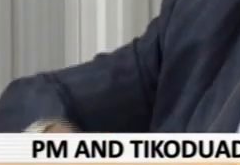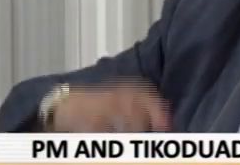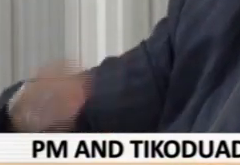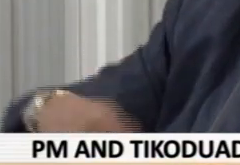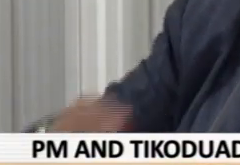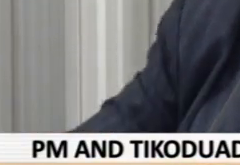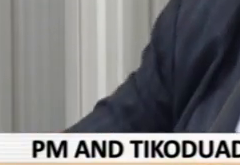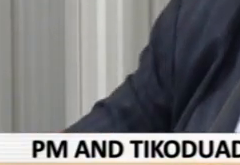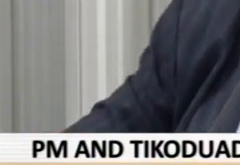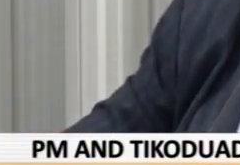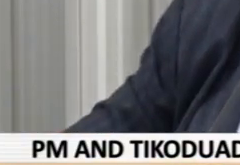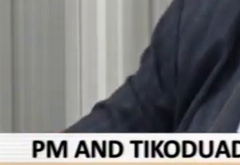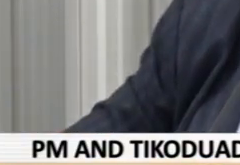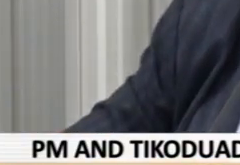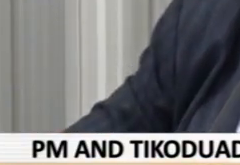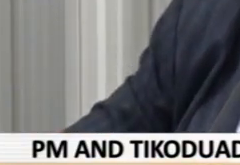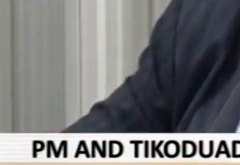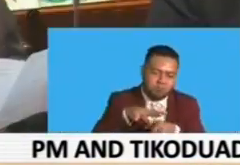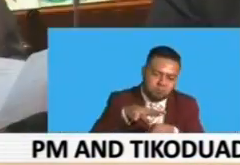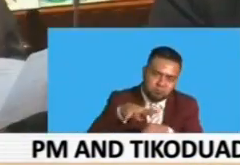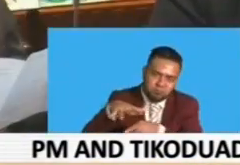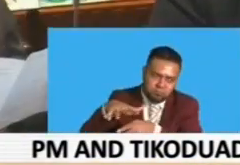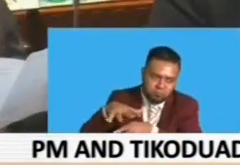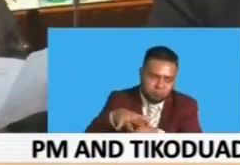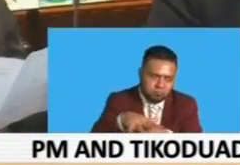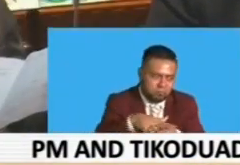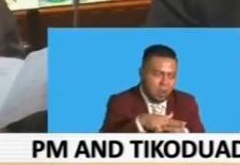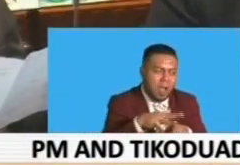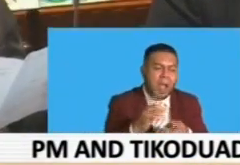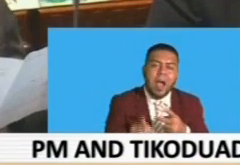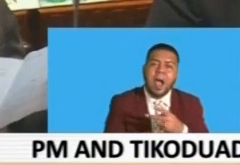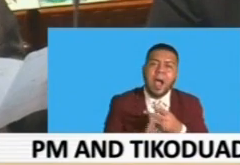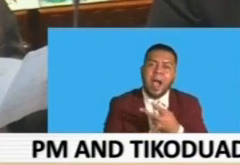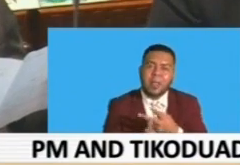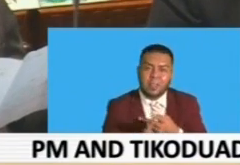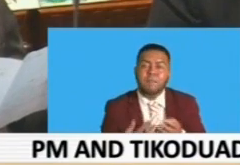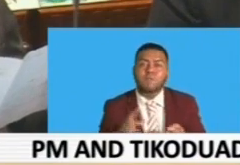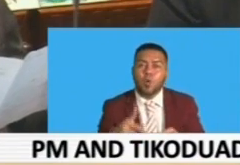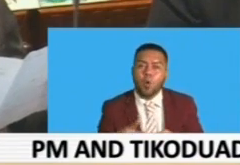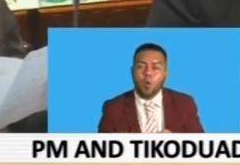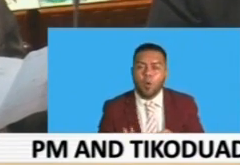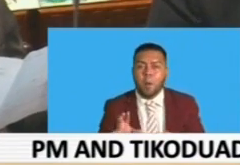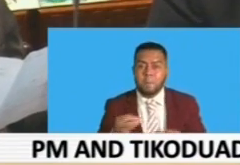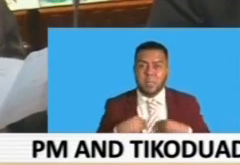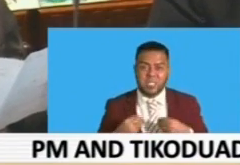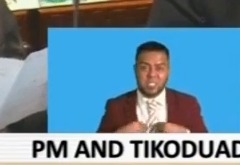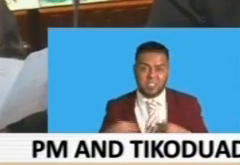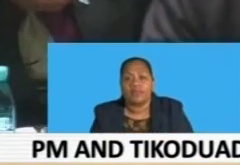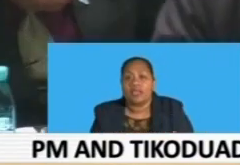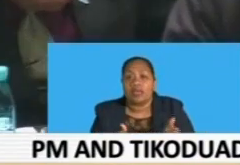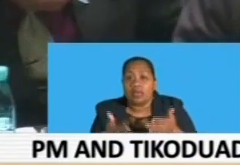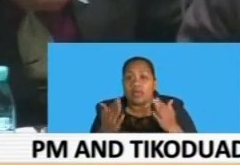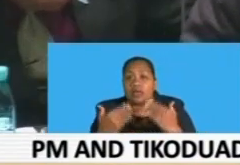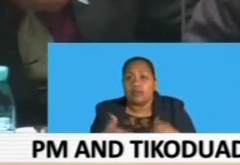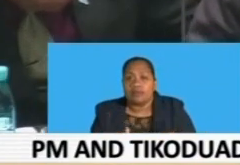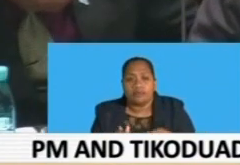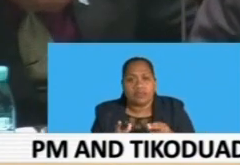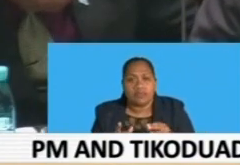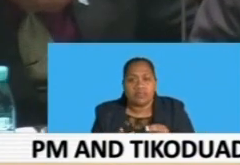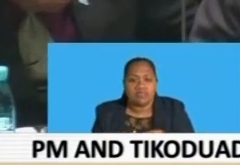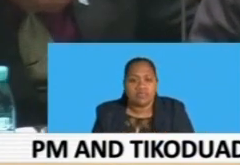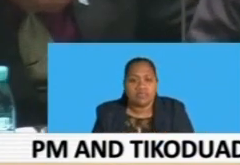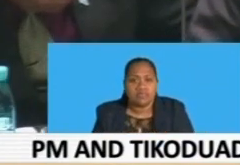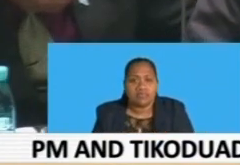Parliament Veena Bhatnagar as chair, while government representatives are Attorney General Ayaz Sayed Kayum, Defence Minister Inia